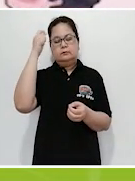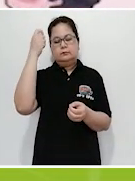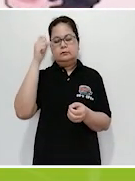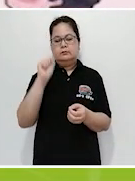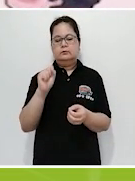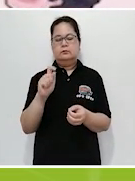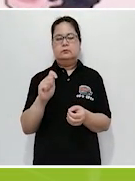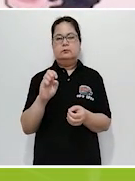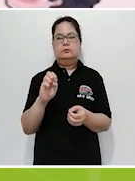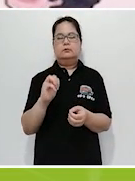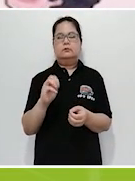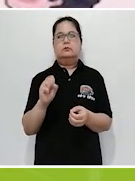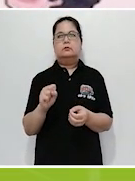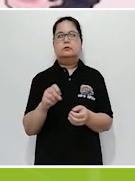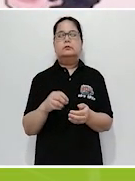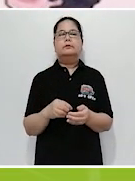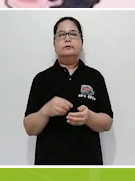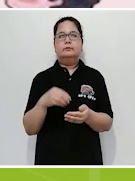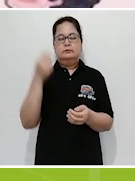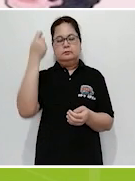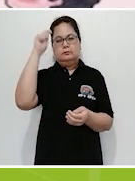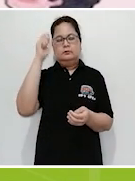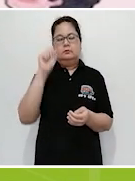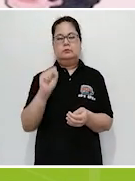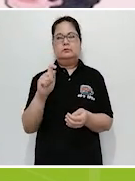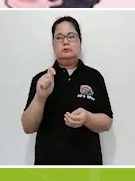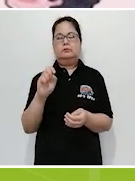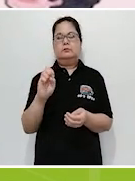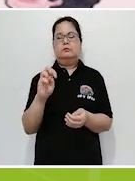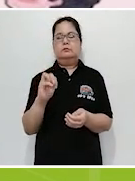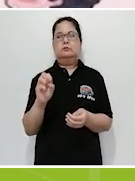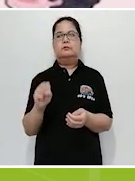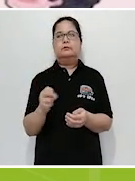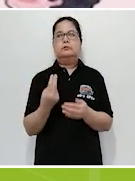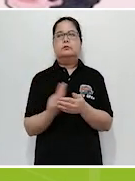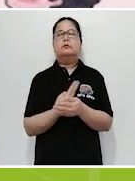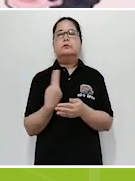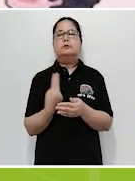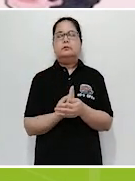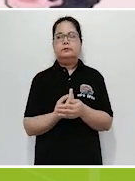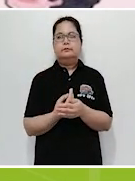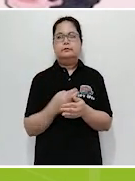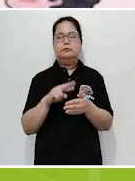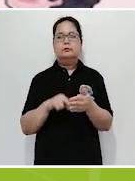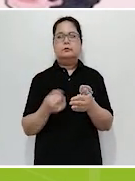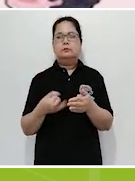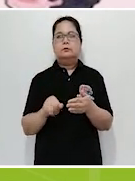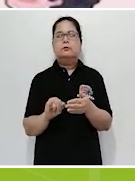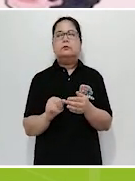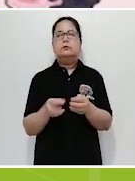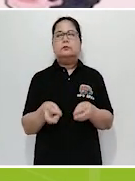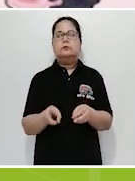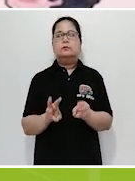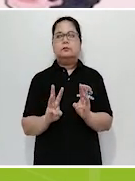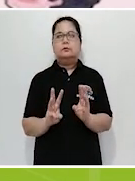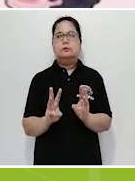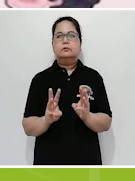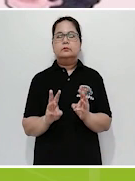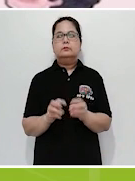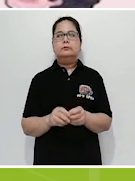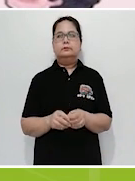Provide thinking stems. Giving students thinking stems is helpful to make using reading